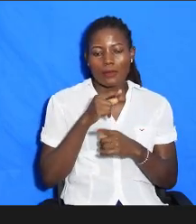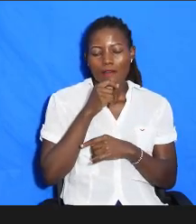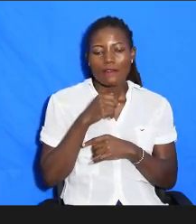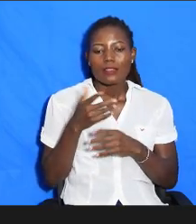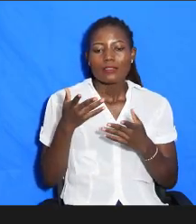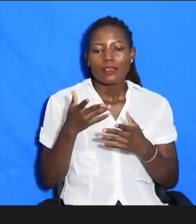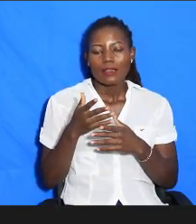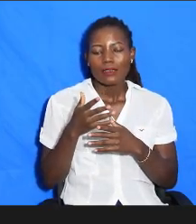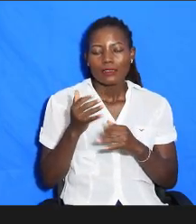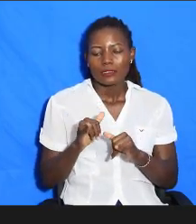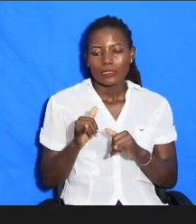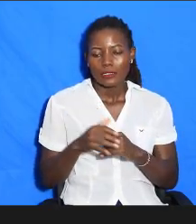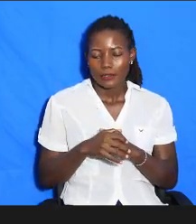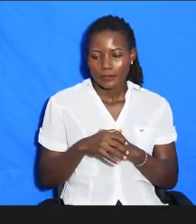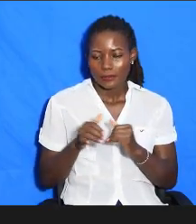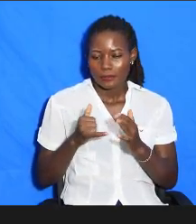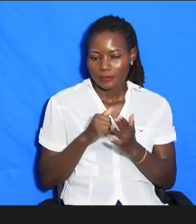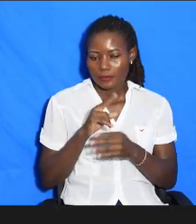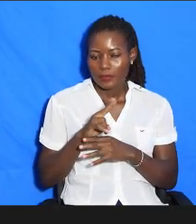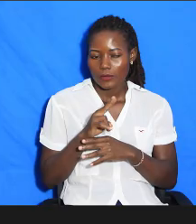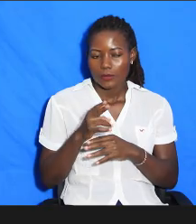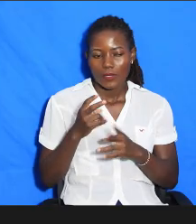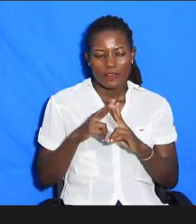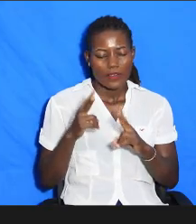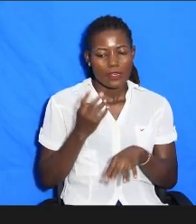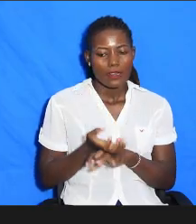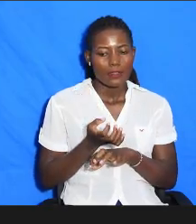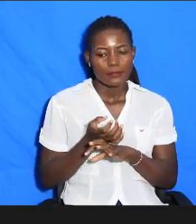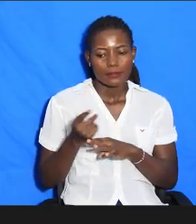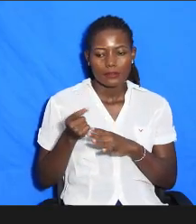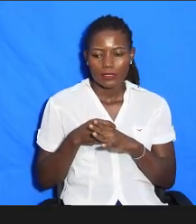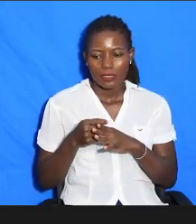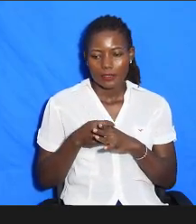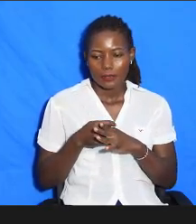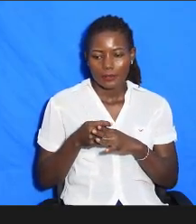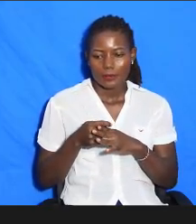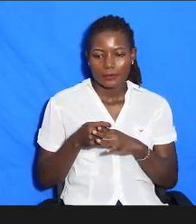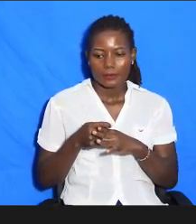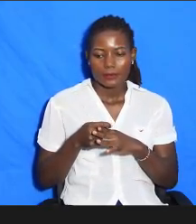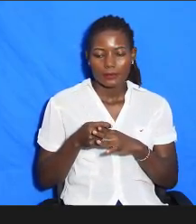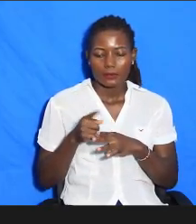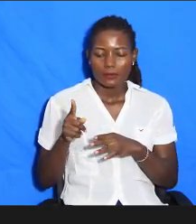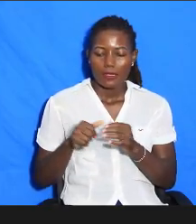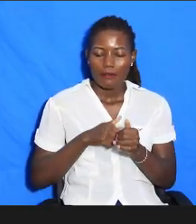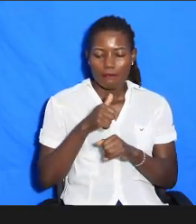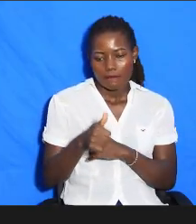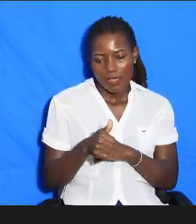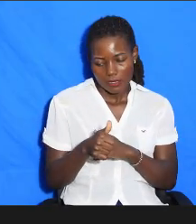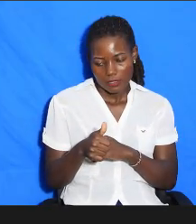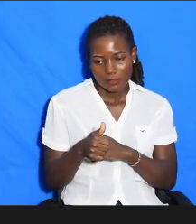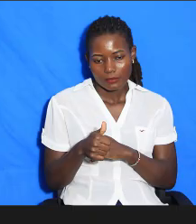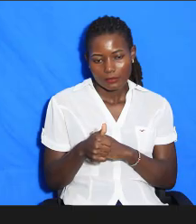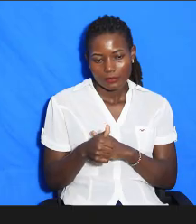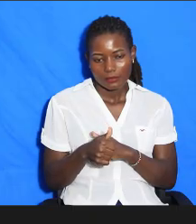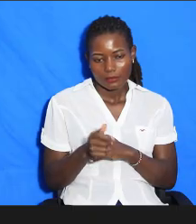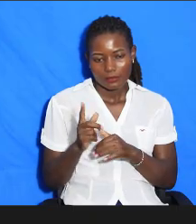So it used to be that kind of a hassle. So you're training way far